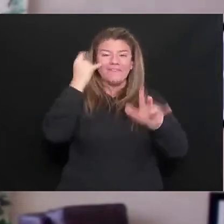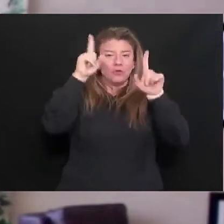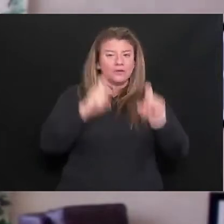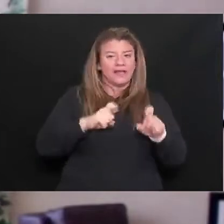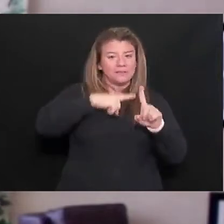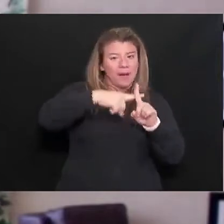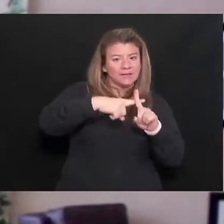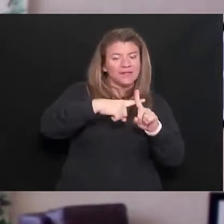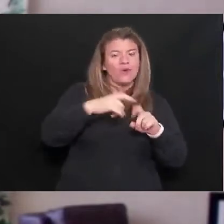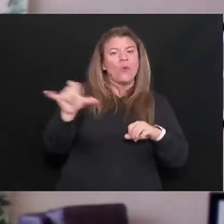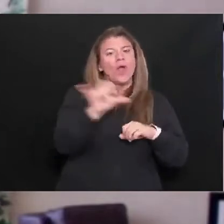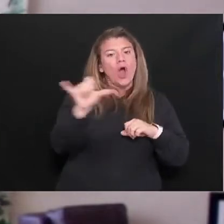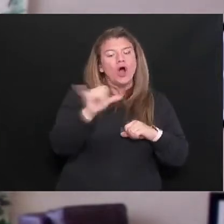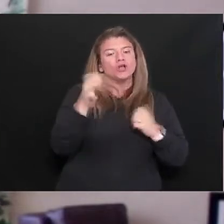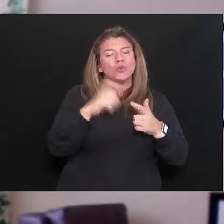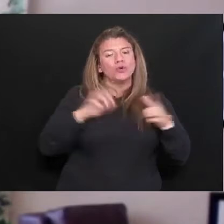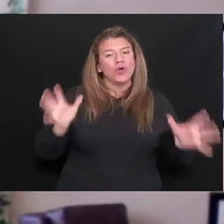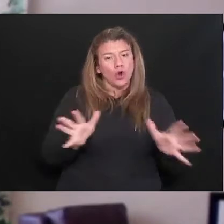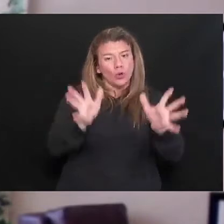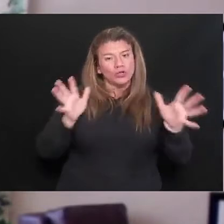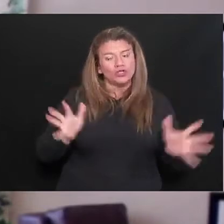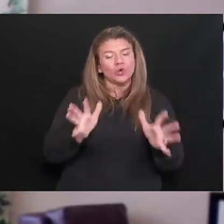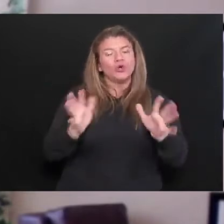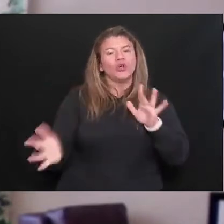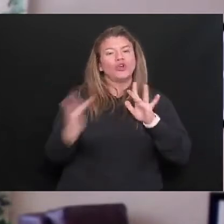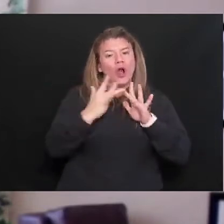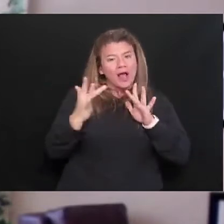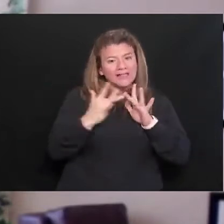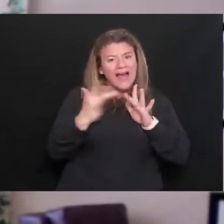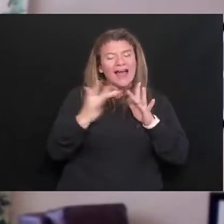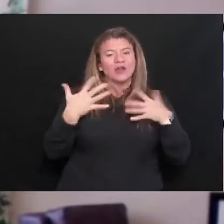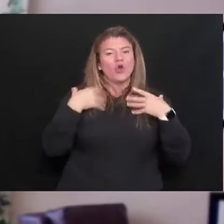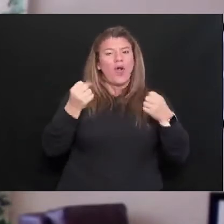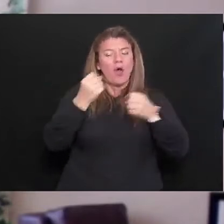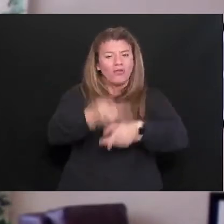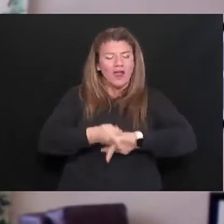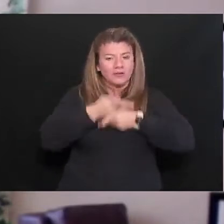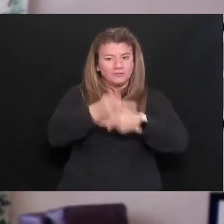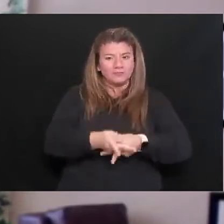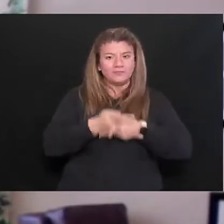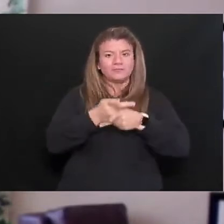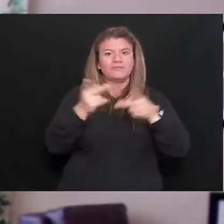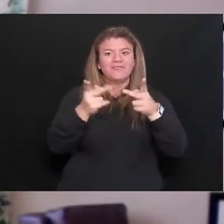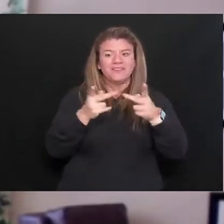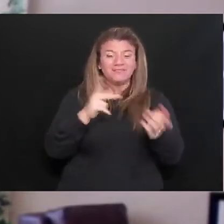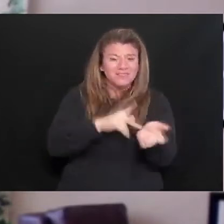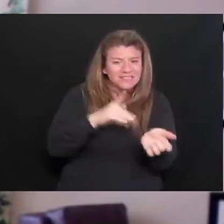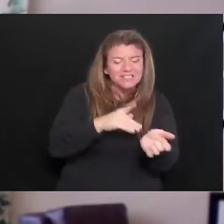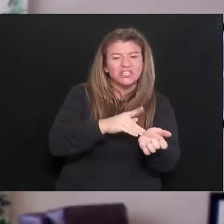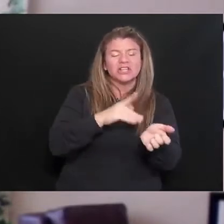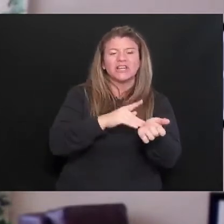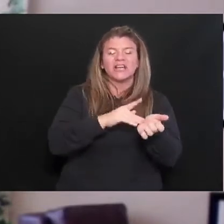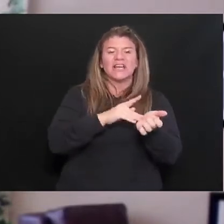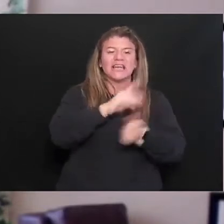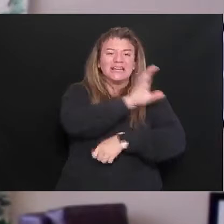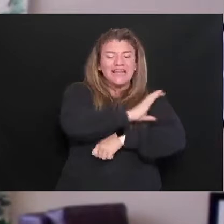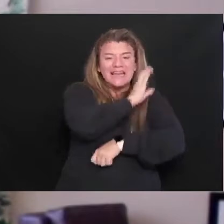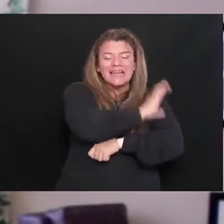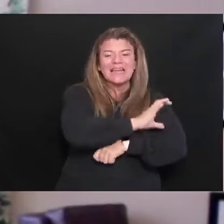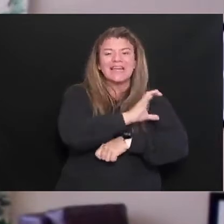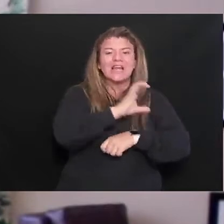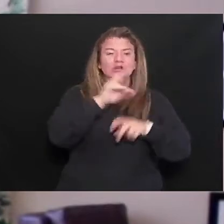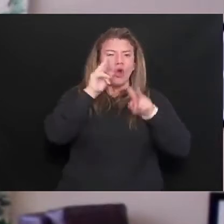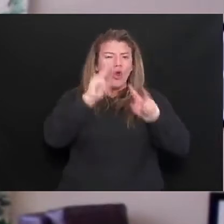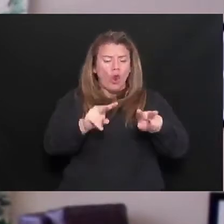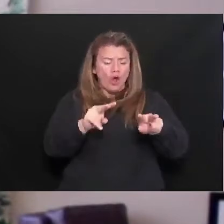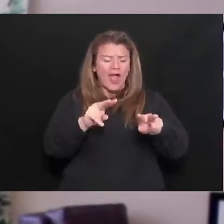positive, will we also encourage you to contact your healthcare physician or healthcare clinic to look